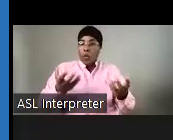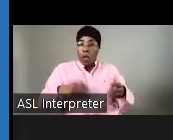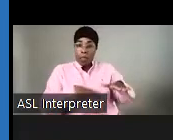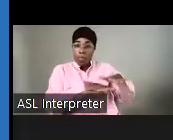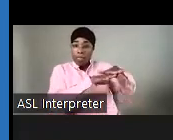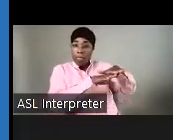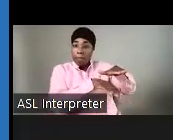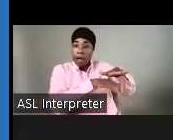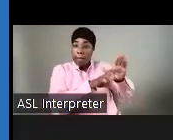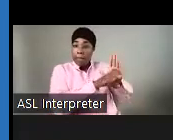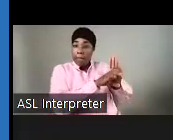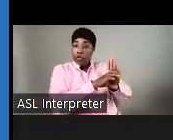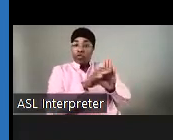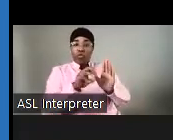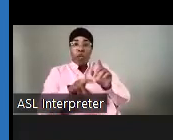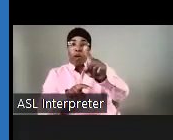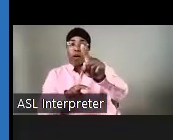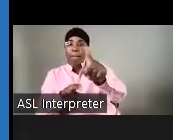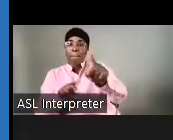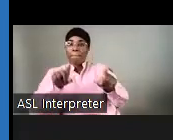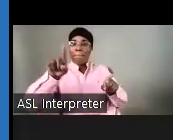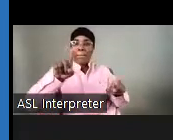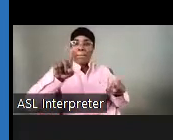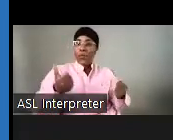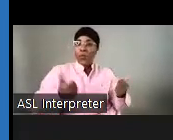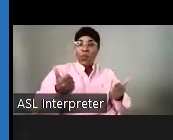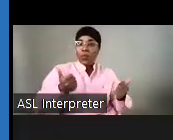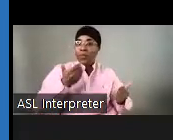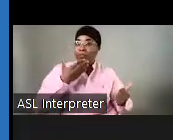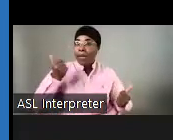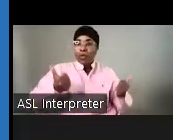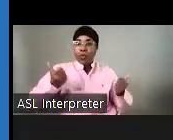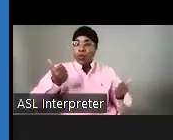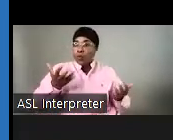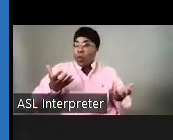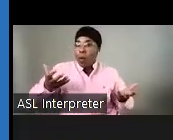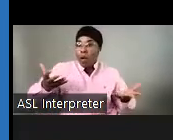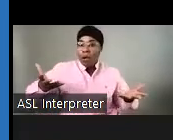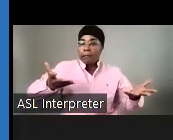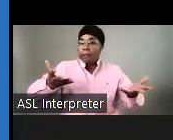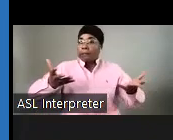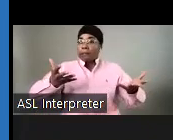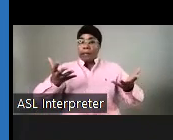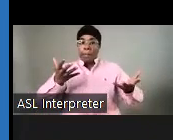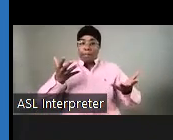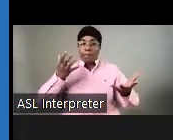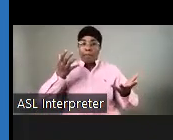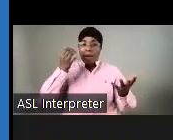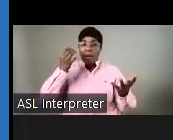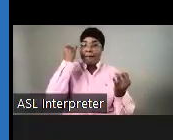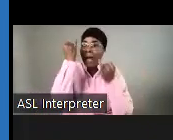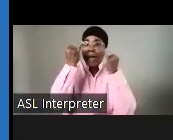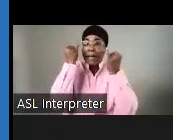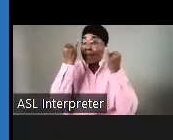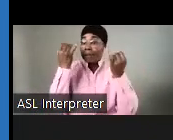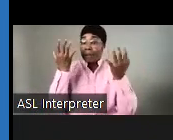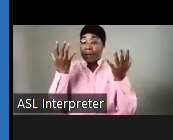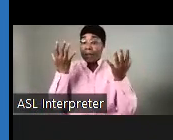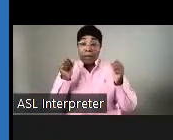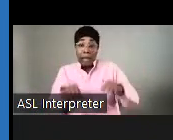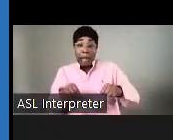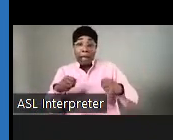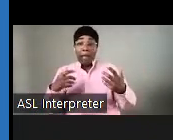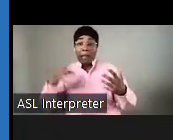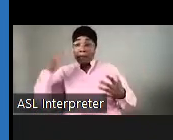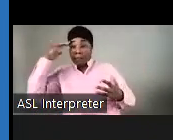with the blowdown. But these are ideas to think about. You know, I can say we can't do this, but I would expect